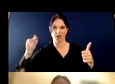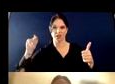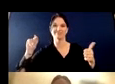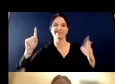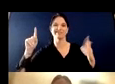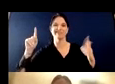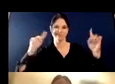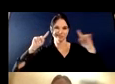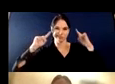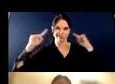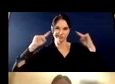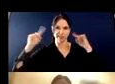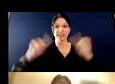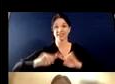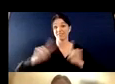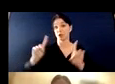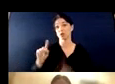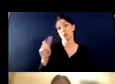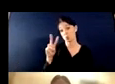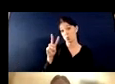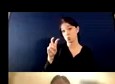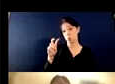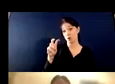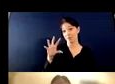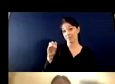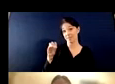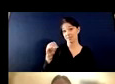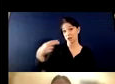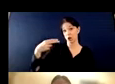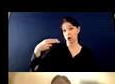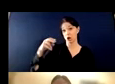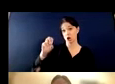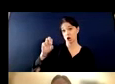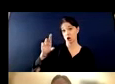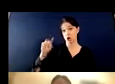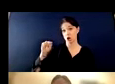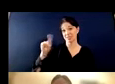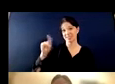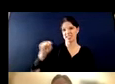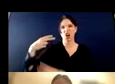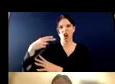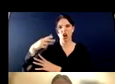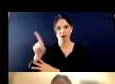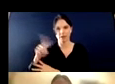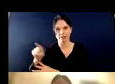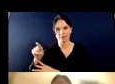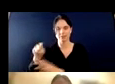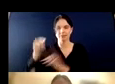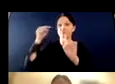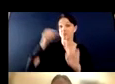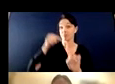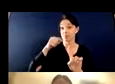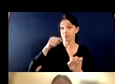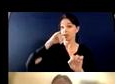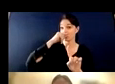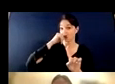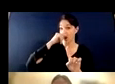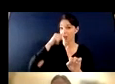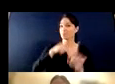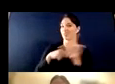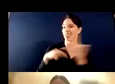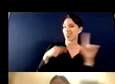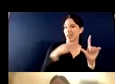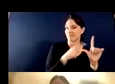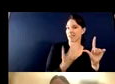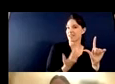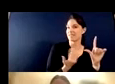that at 250 hertz, this child's hearing threshold level in the left ear is 15